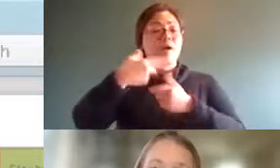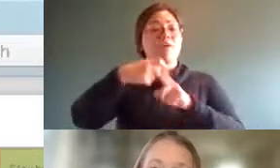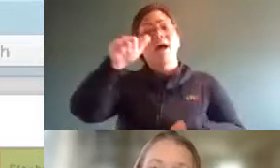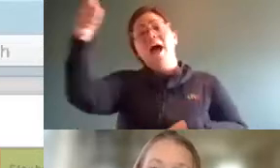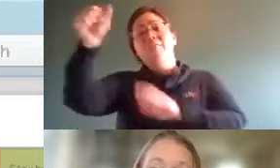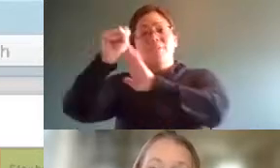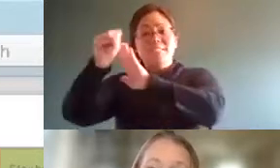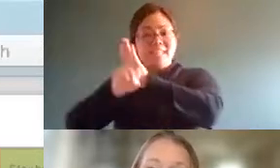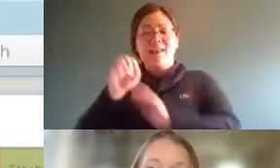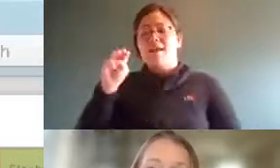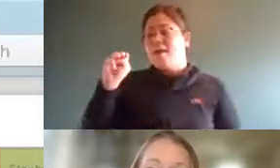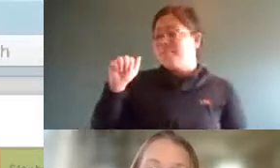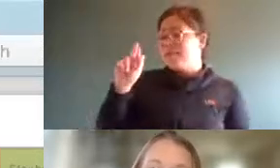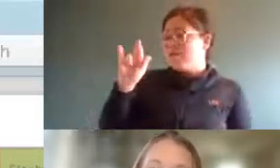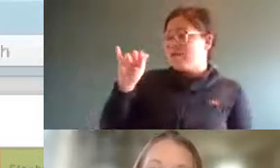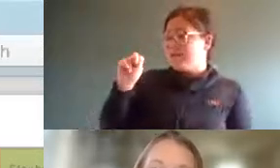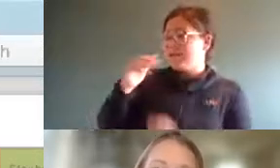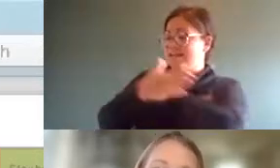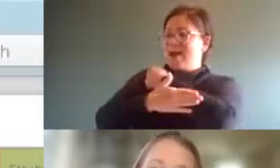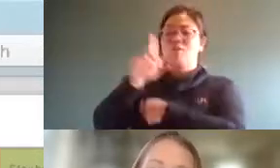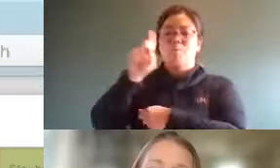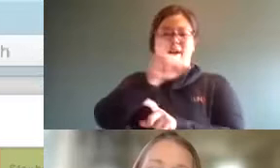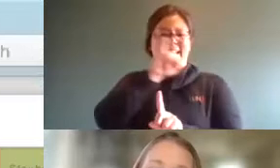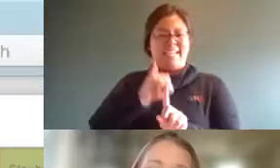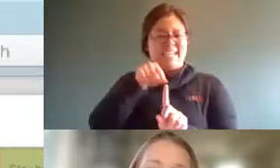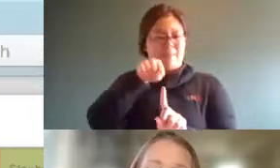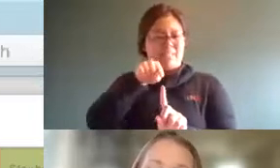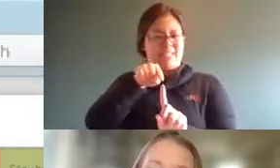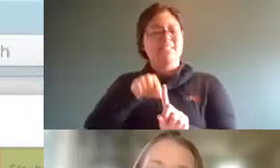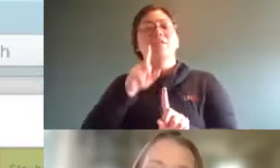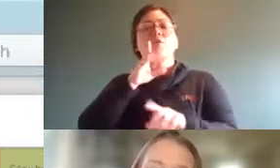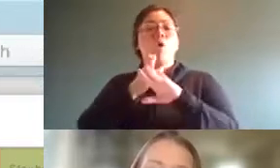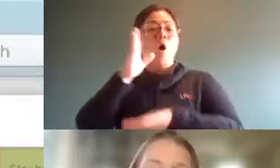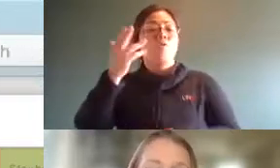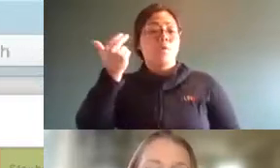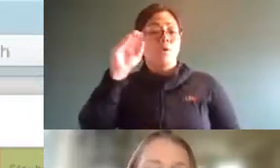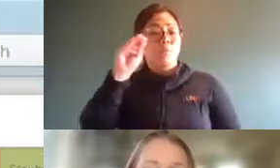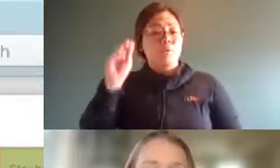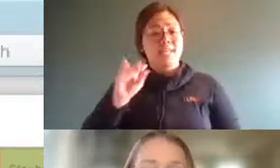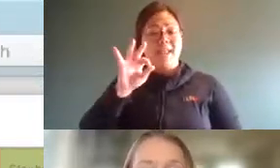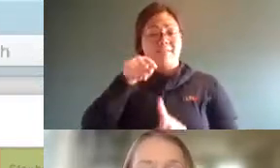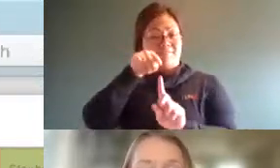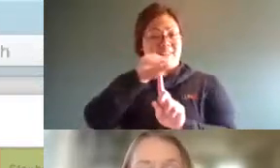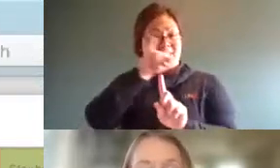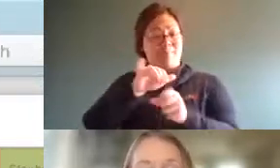Marion County is where Indianapolis is located. So over 13% of Marion County residents prefer to speak